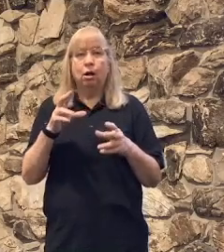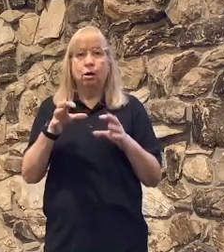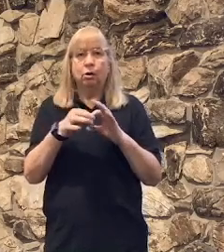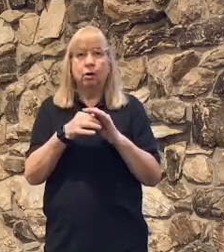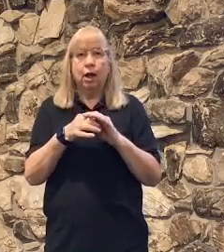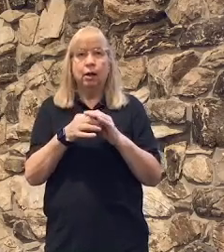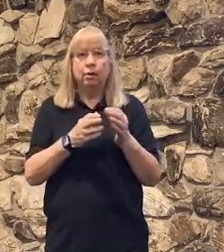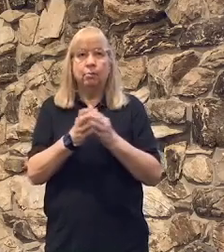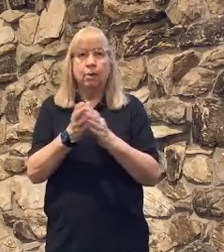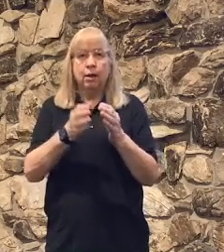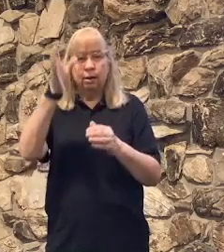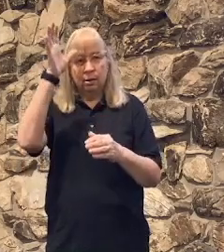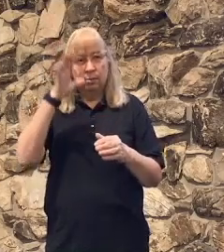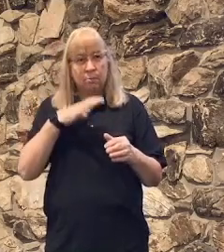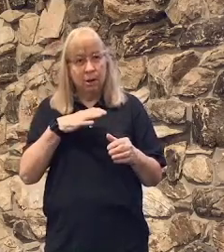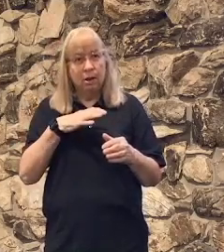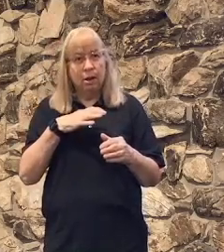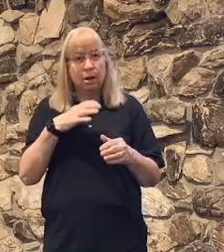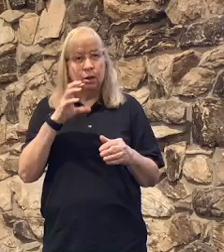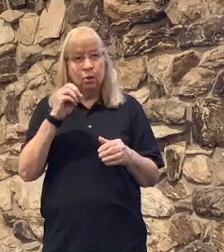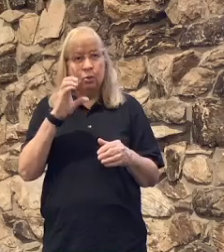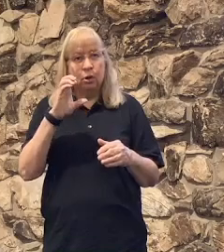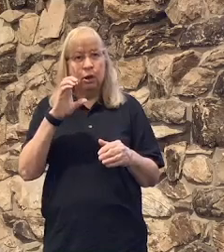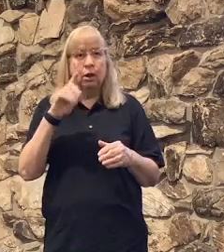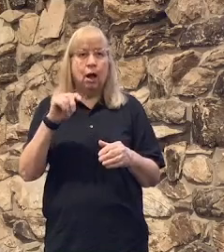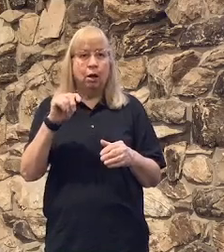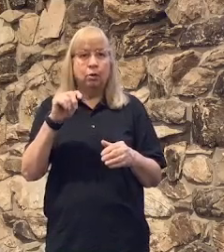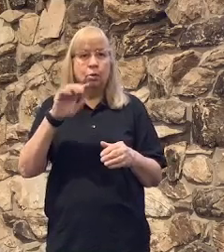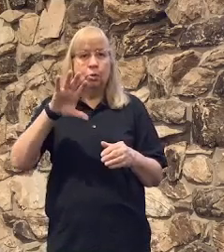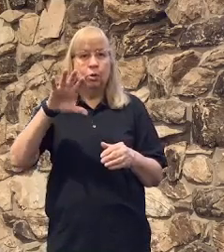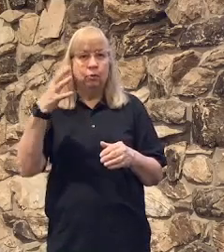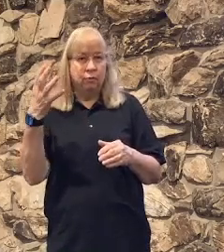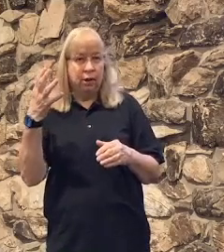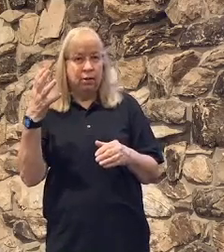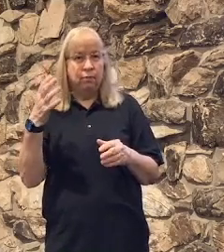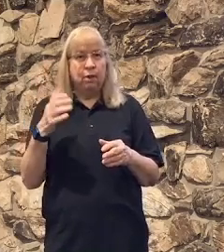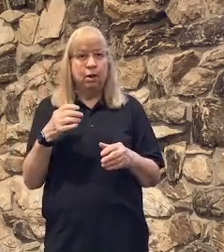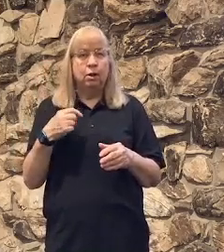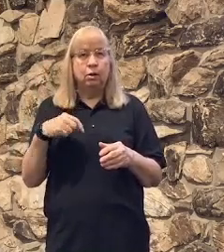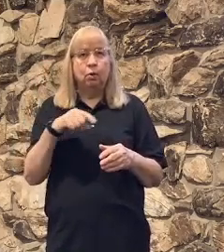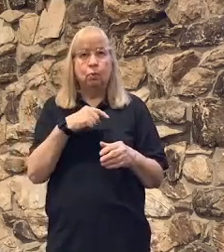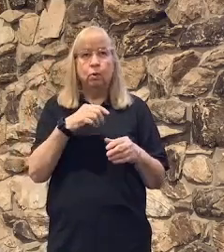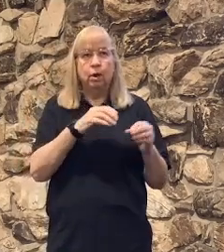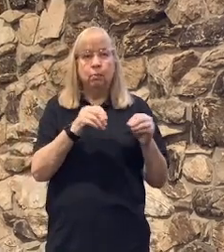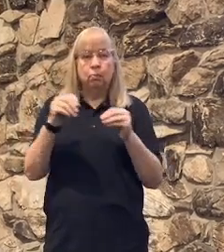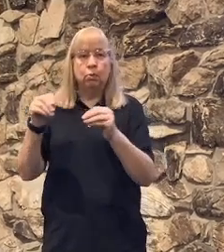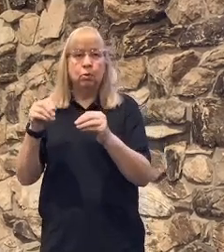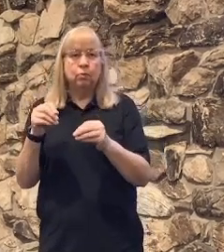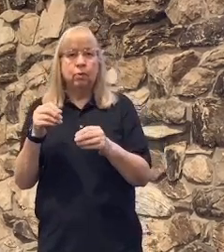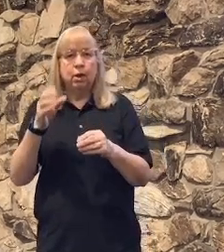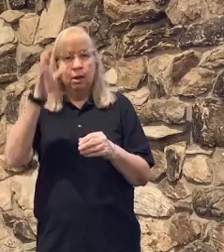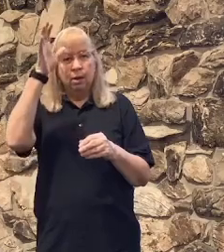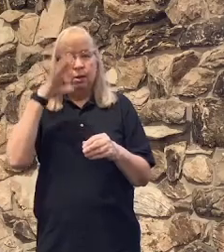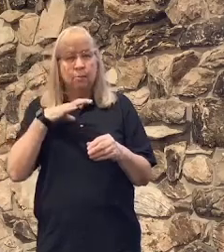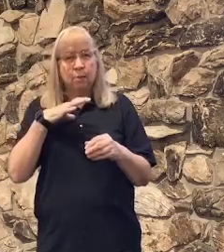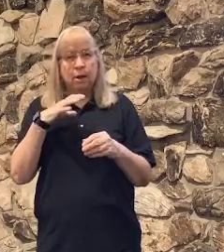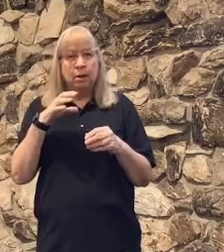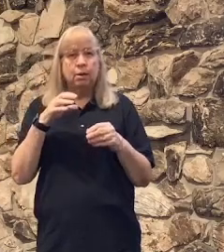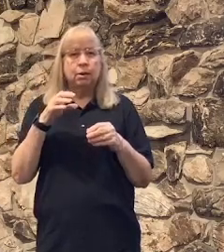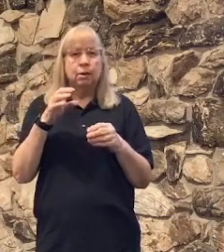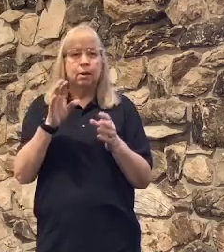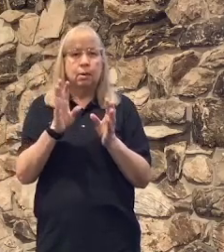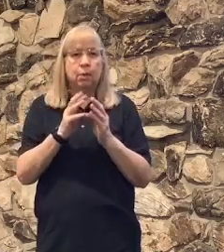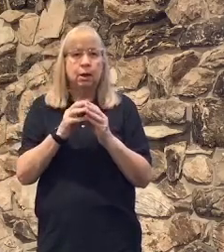October 5th, but the women have a large group meeting on October 5th, so we've moved the Methodist men's meeting in October to